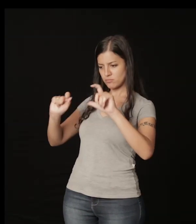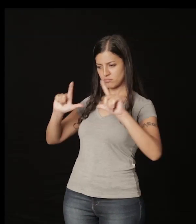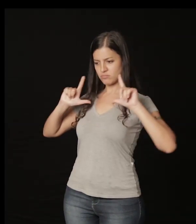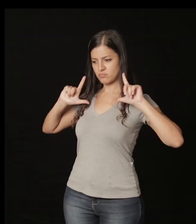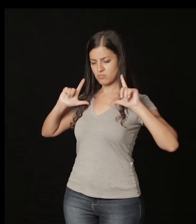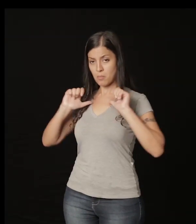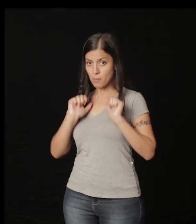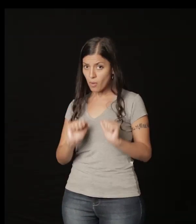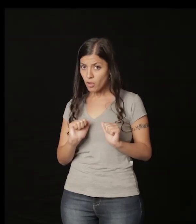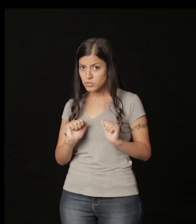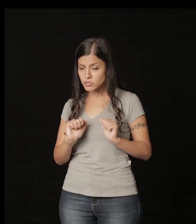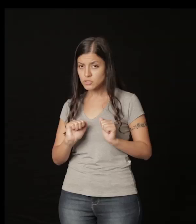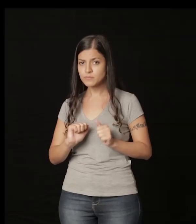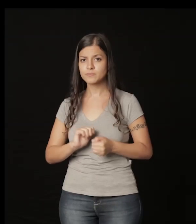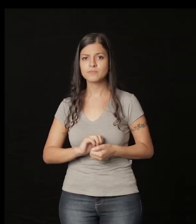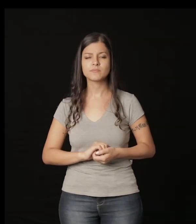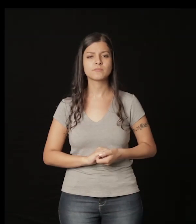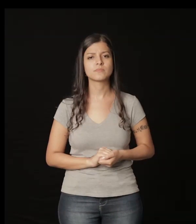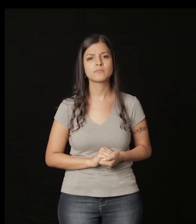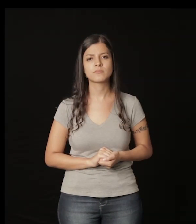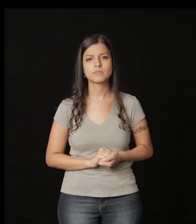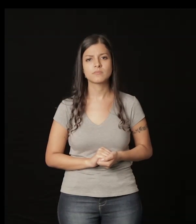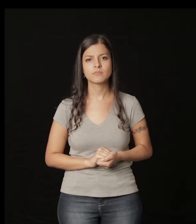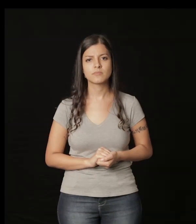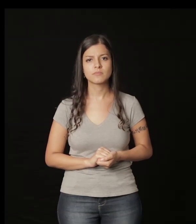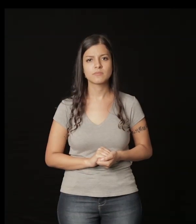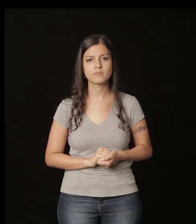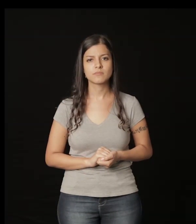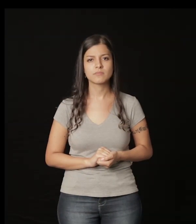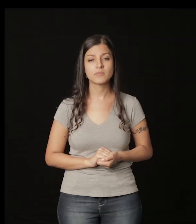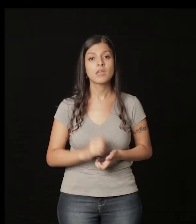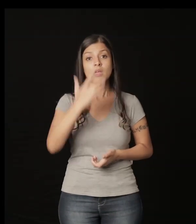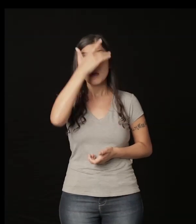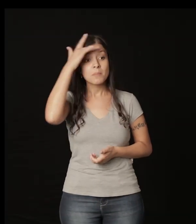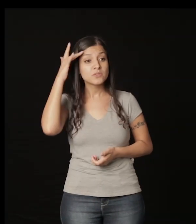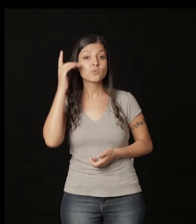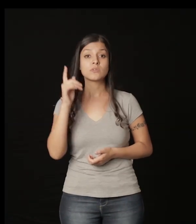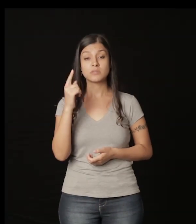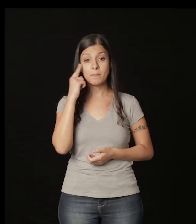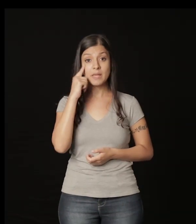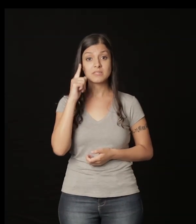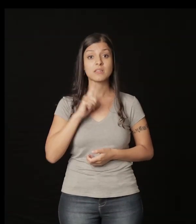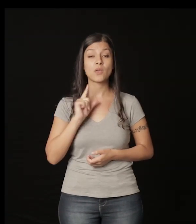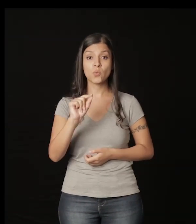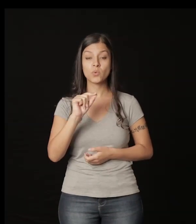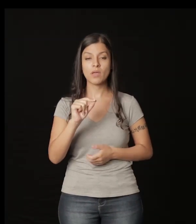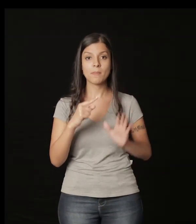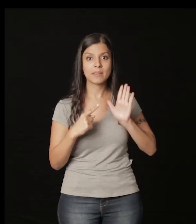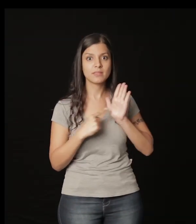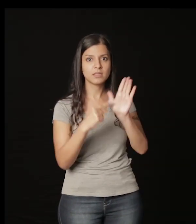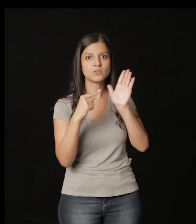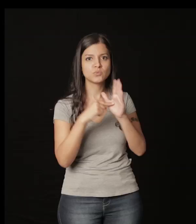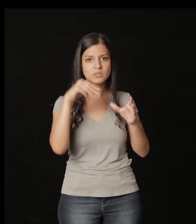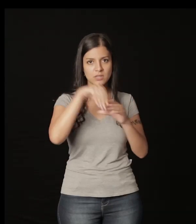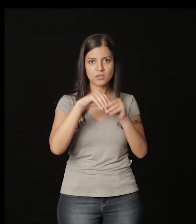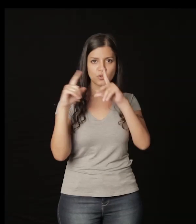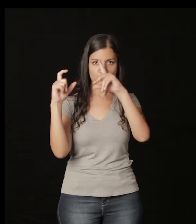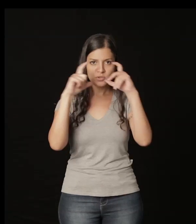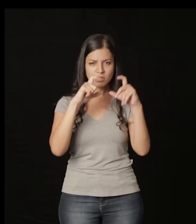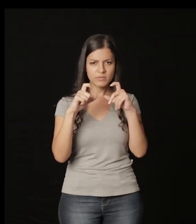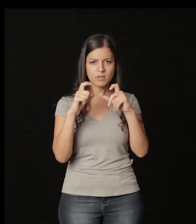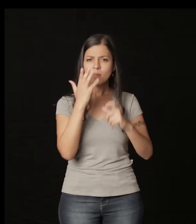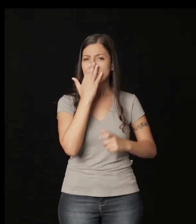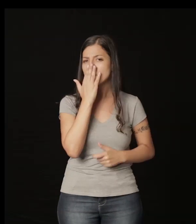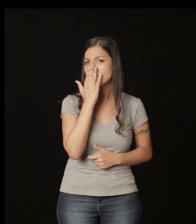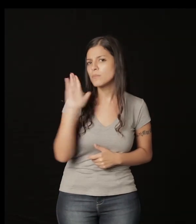uma forma de que as pessoas imaginam que vai existir alguma denúncia a partir da fotografia? O que, que é